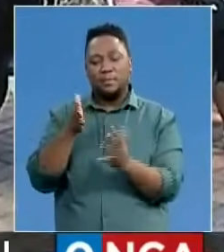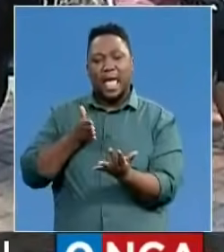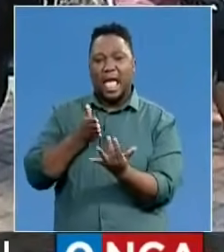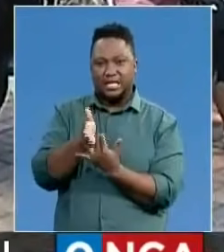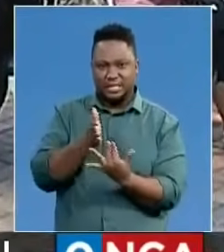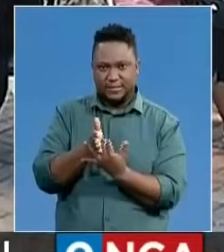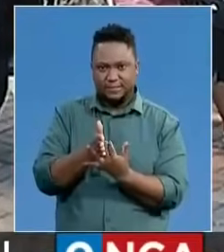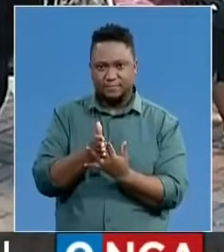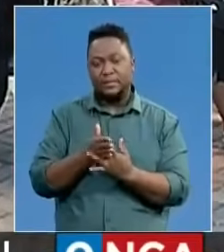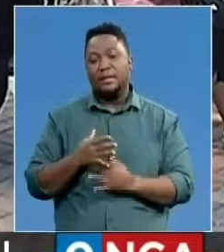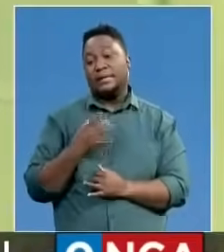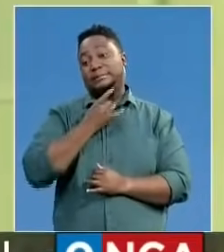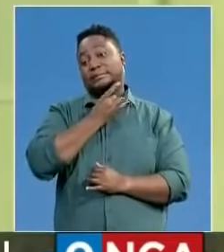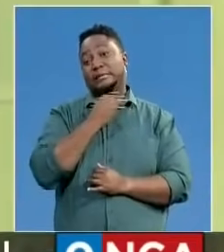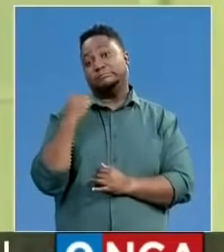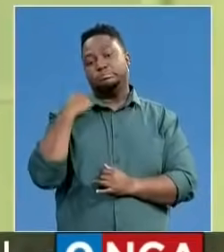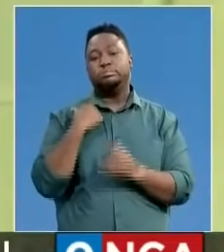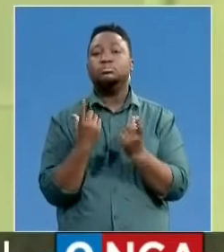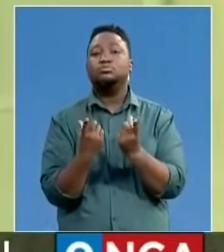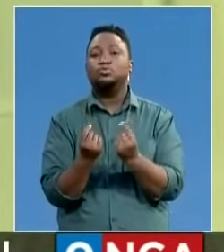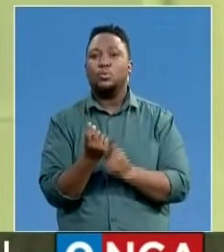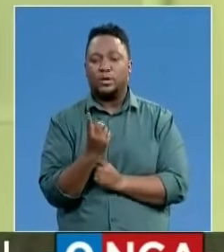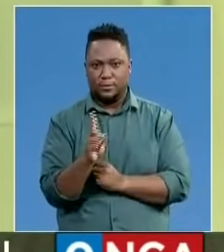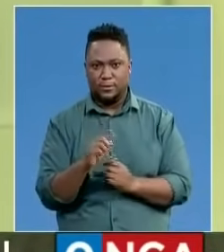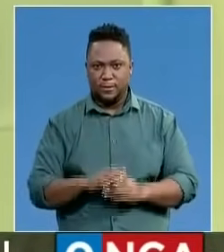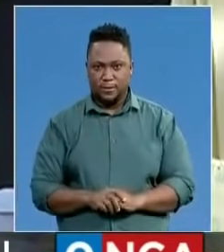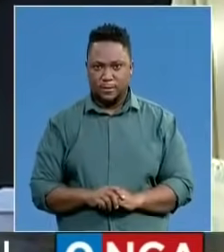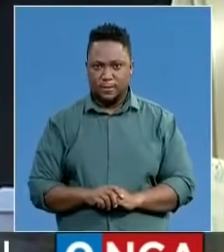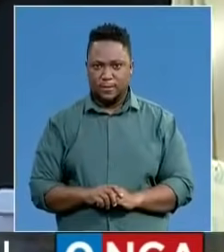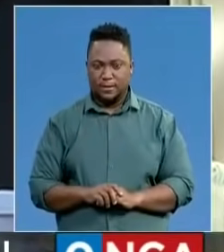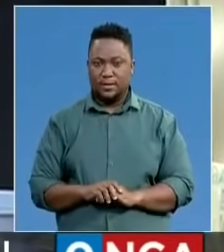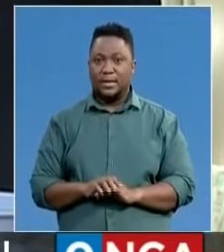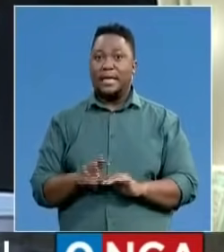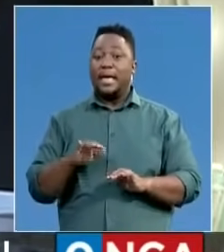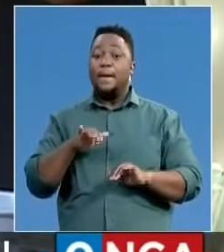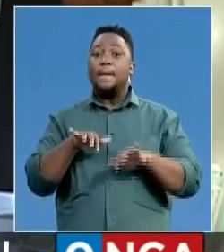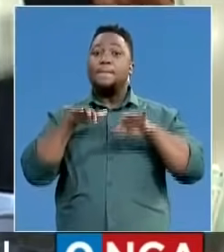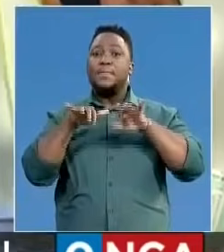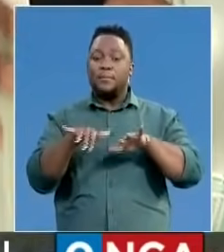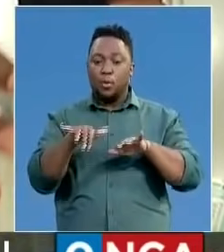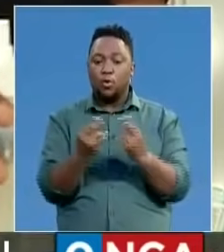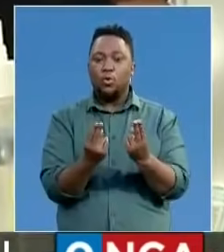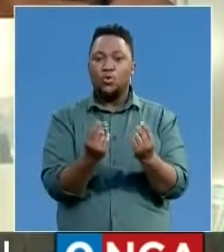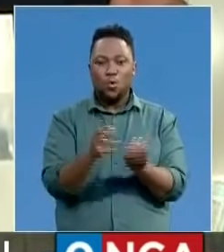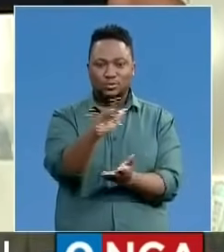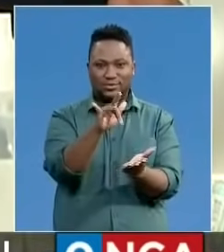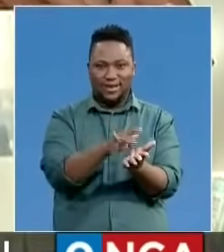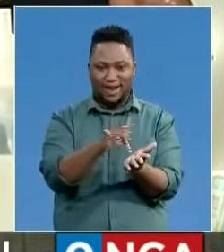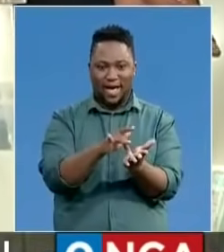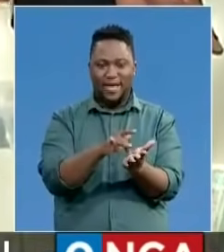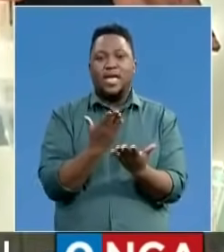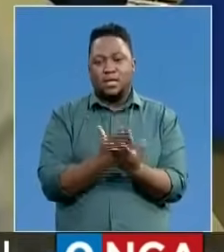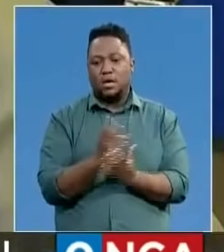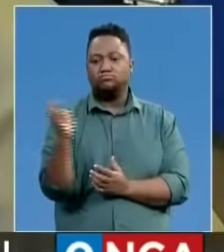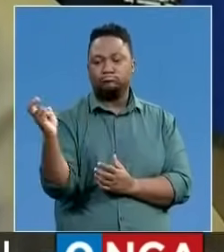did on Saturday, for instance, was to start giving people now appointments against those sites till at least Wednesday.